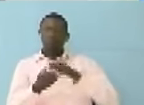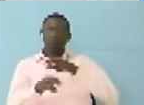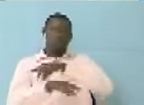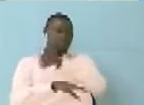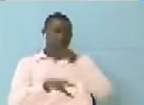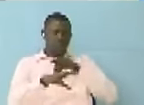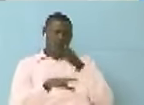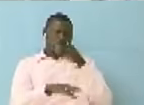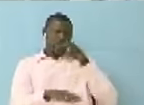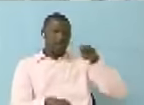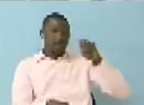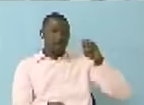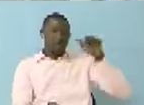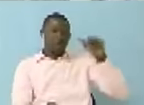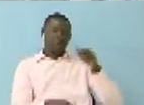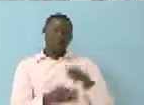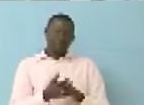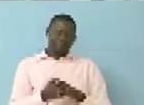Councillor Kamara.